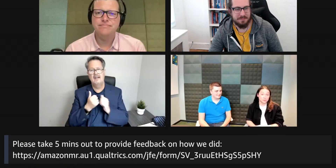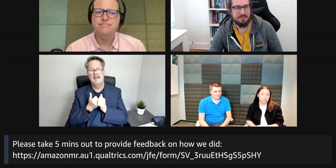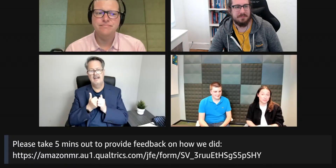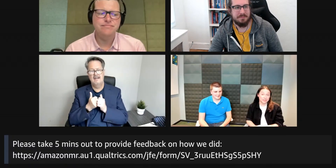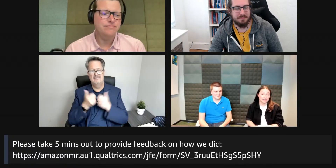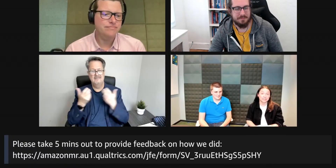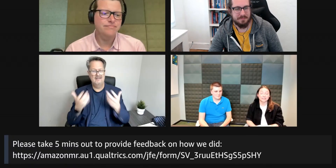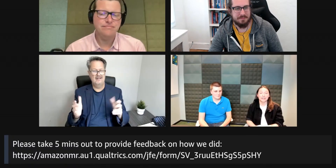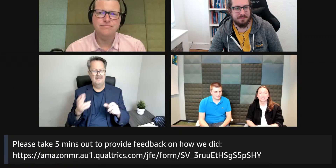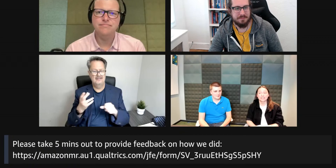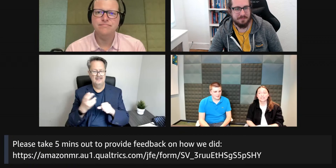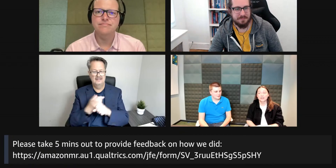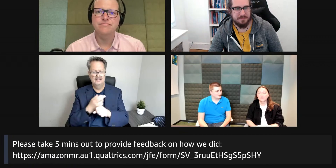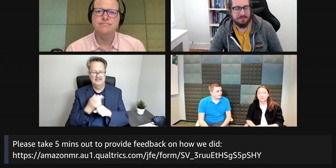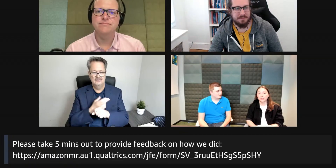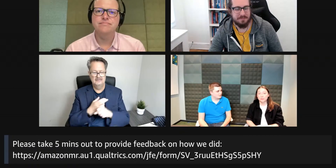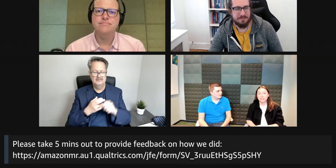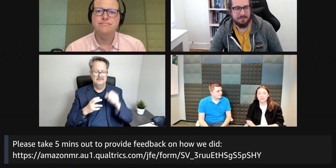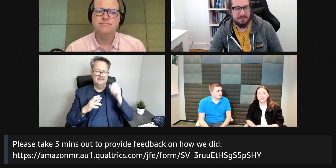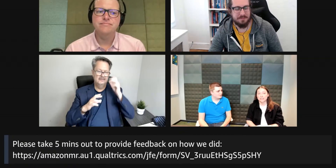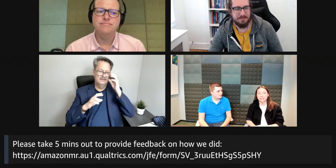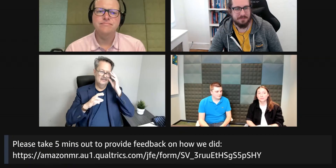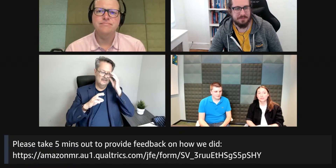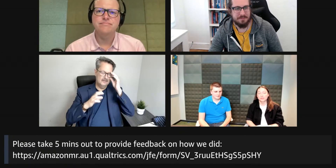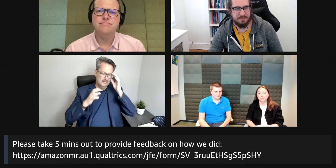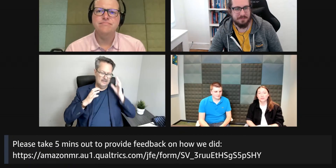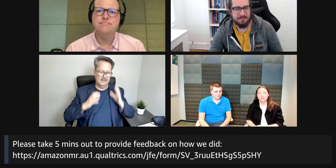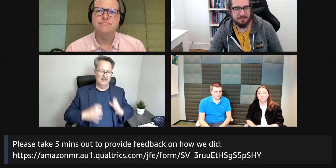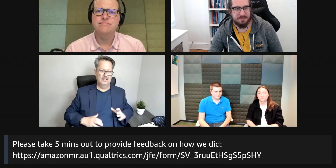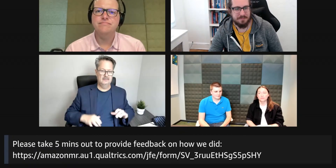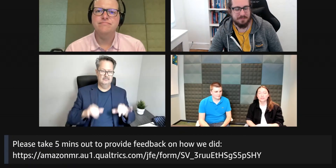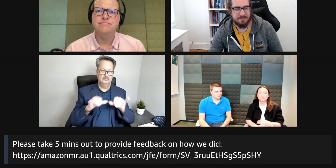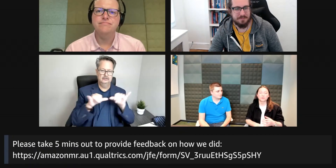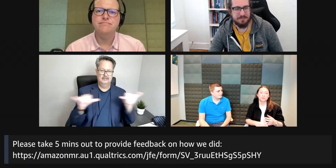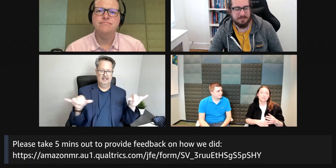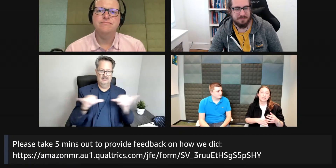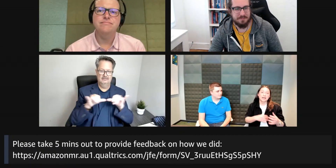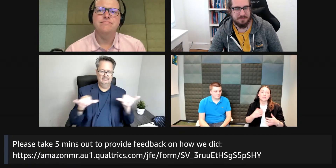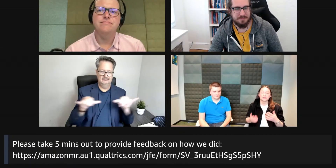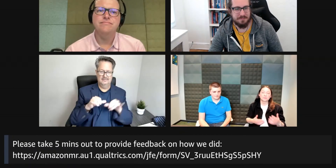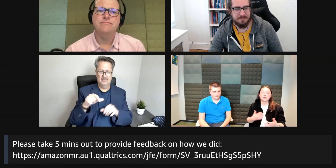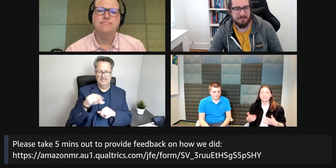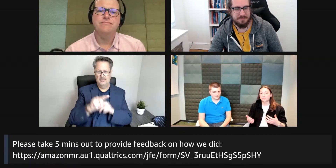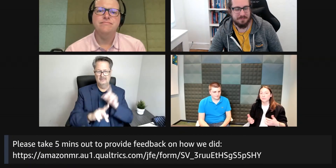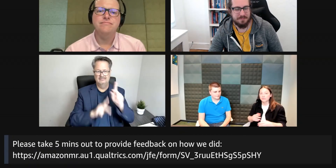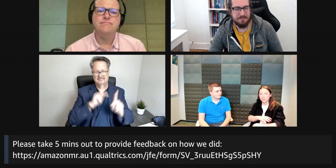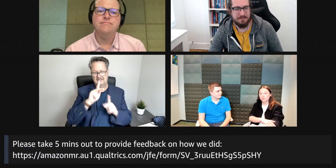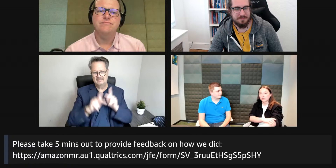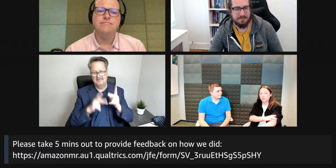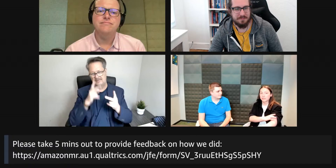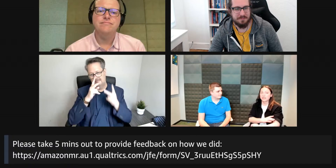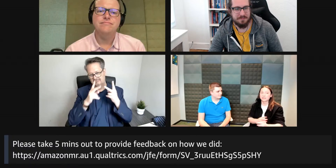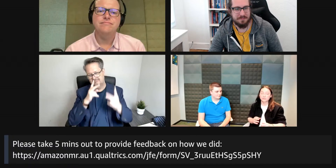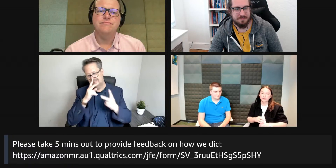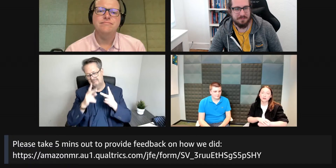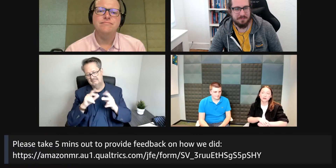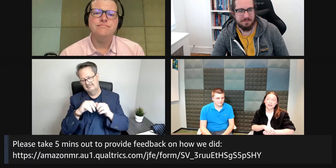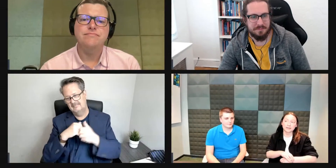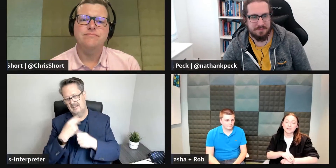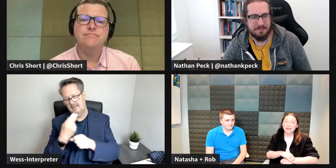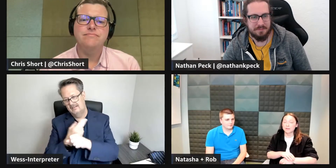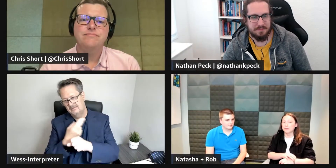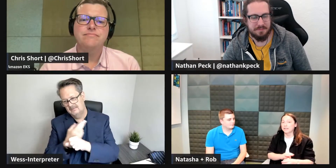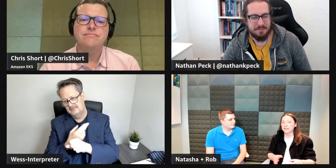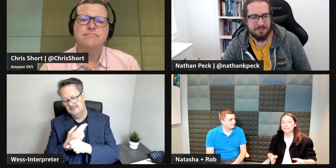Cluster Autoscaler. And for those particular customers, we've explored how their experience has been with Cluster Autoscaler so far.